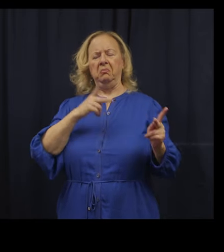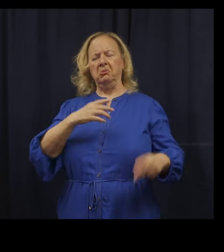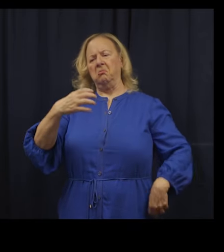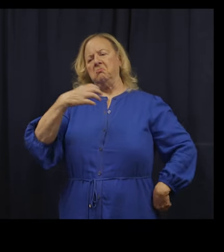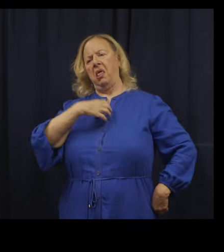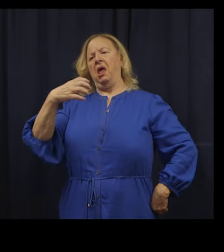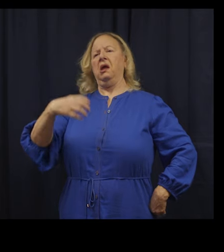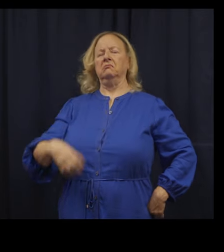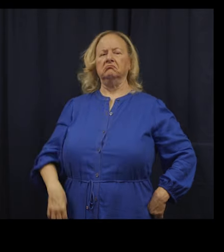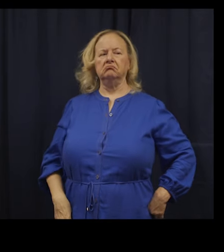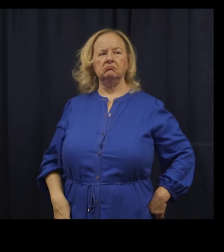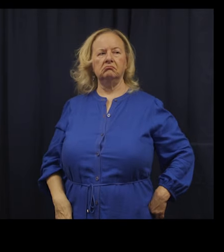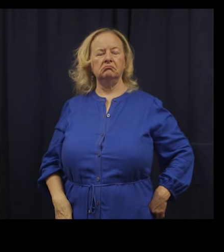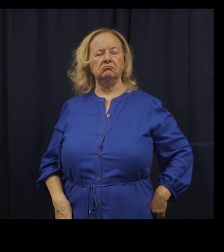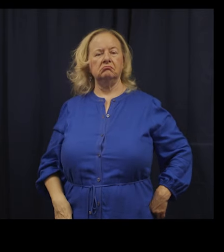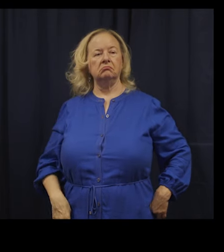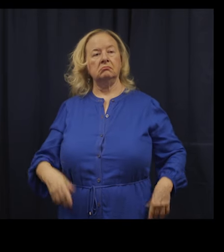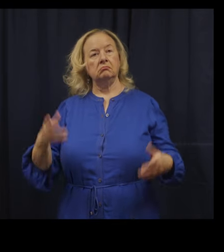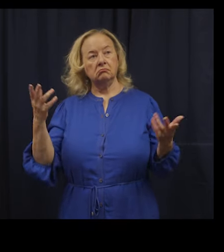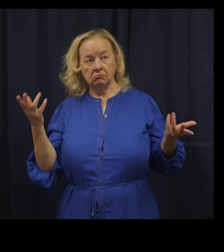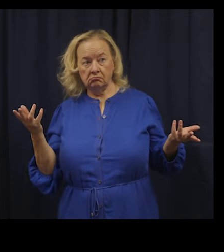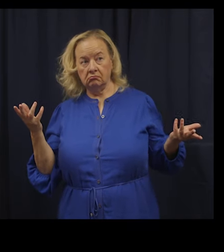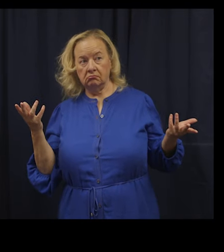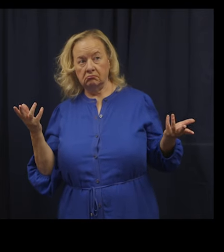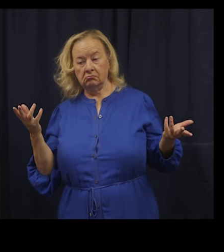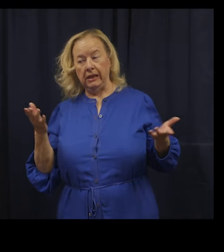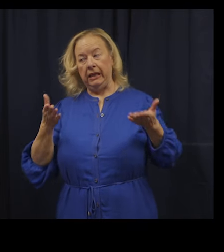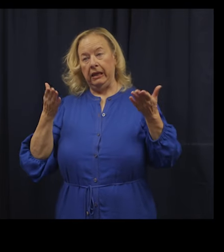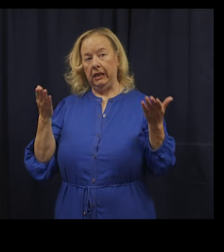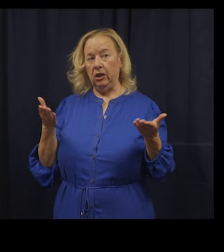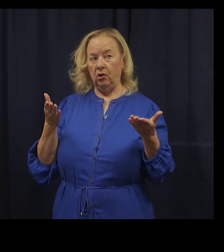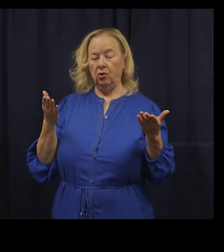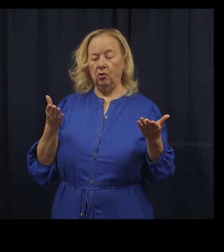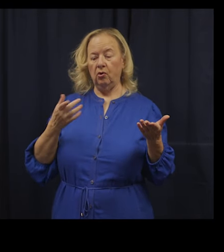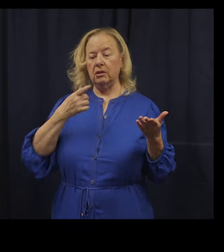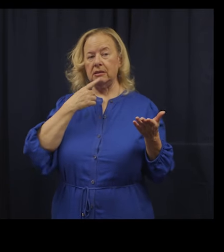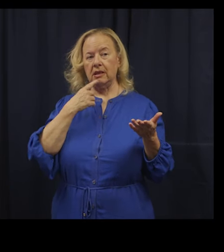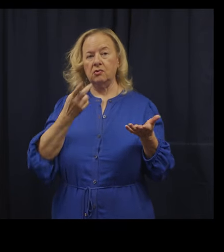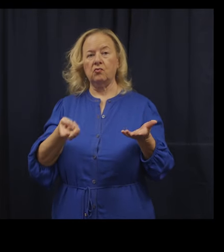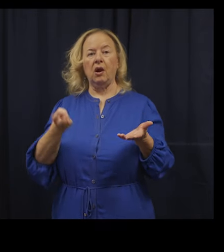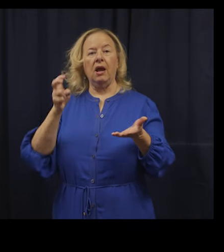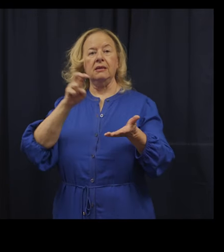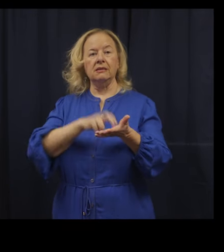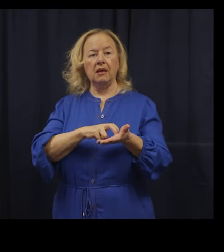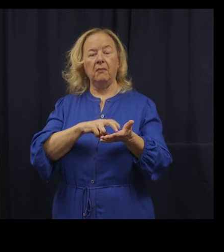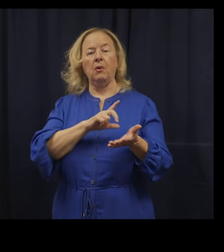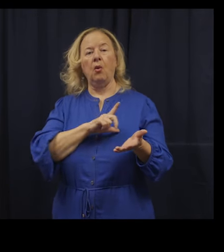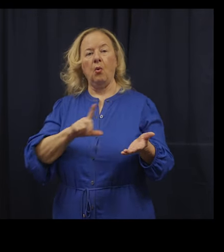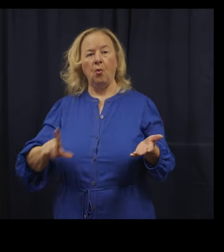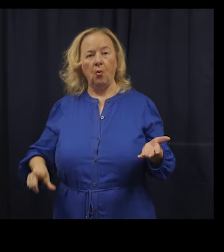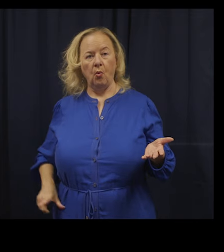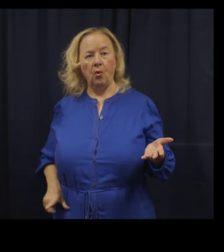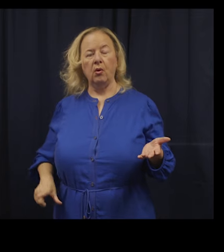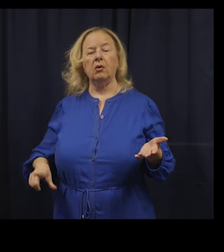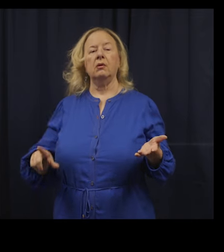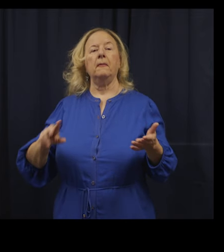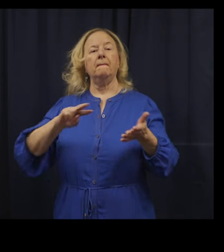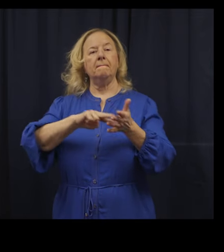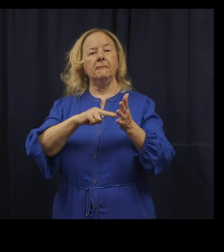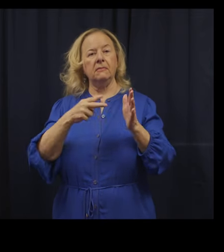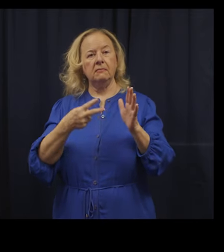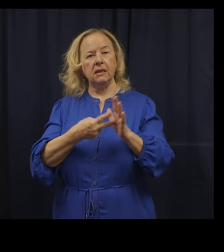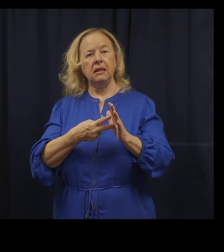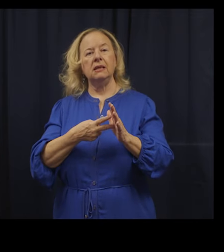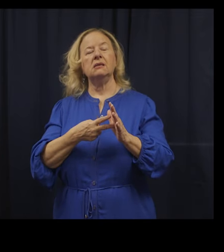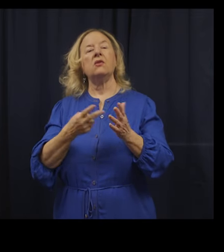Okay, well, guess what? Here it says, "Rise up, O Lord." This refers to